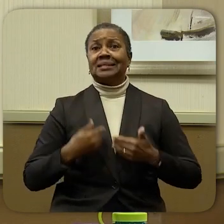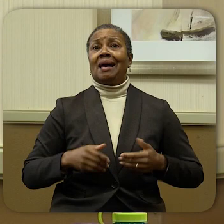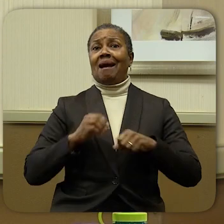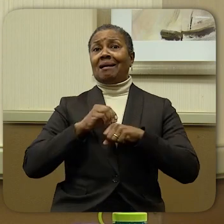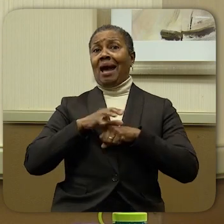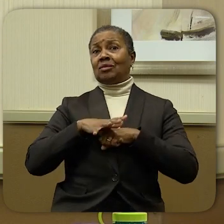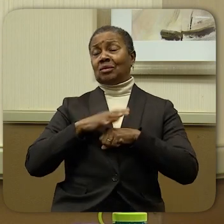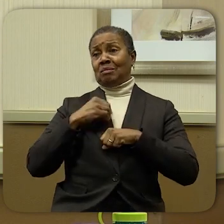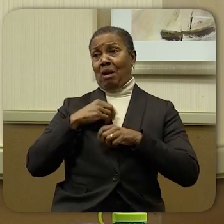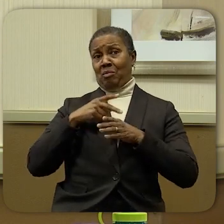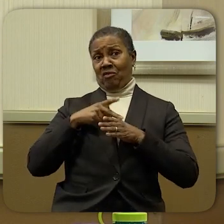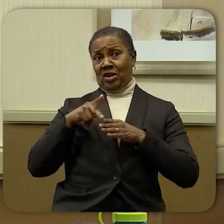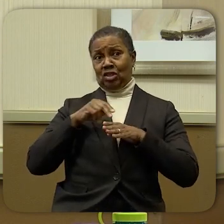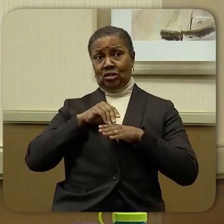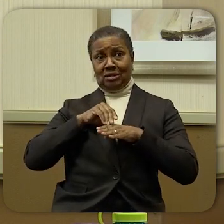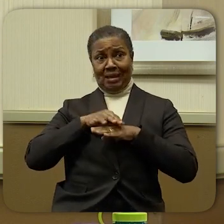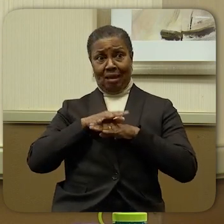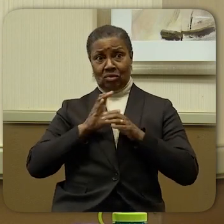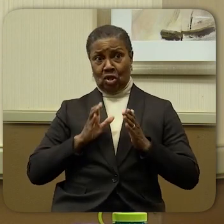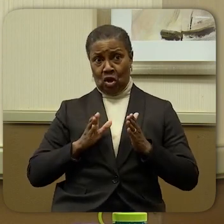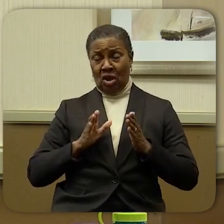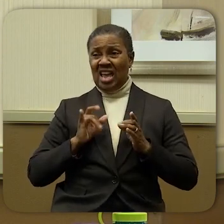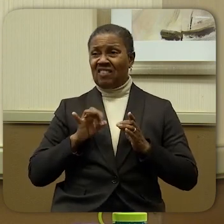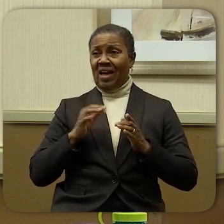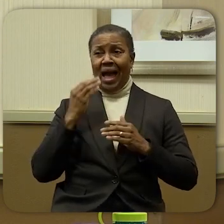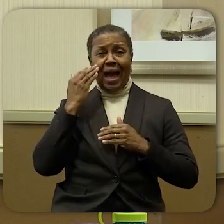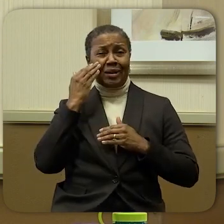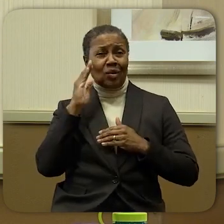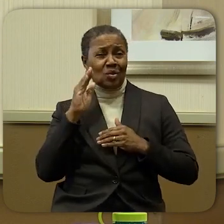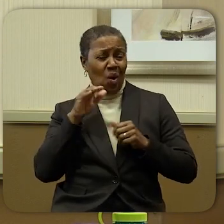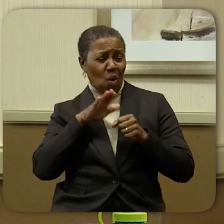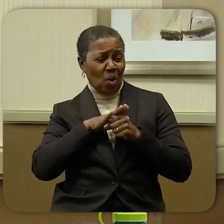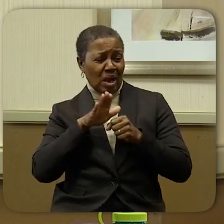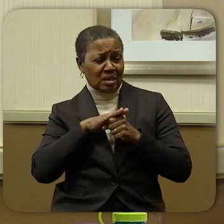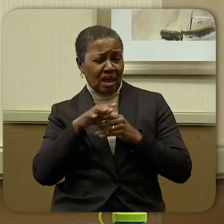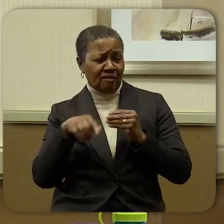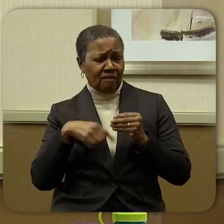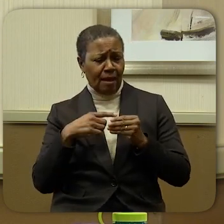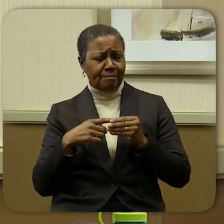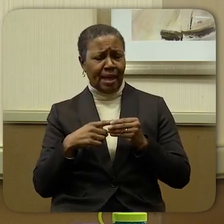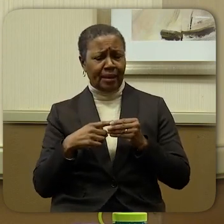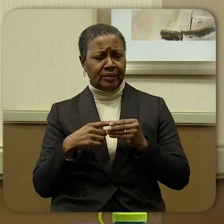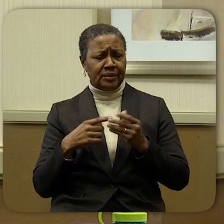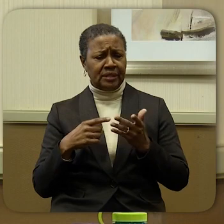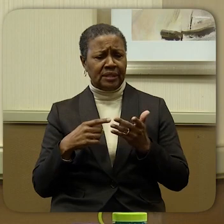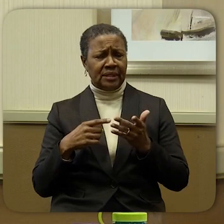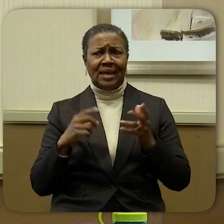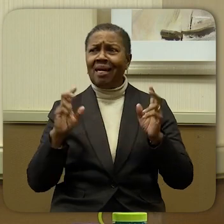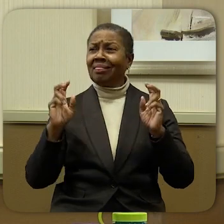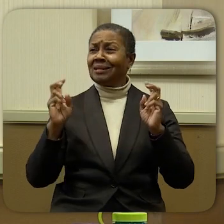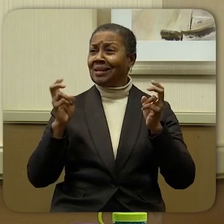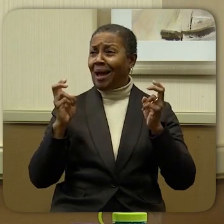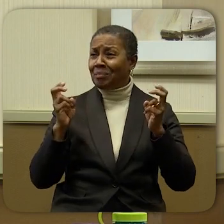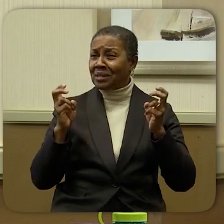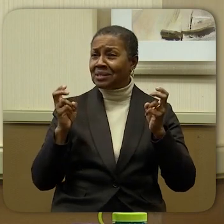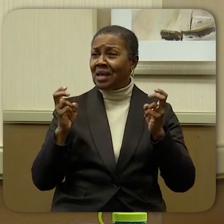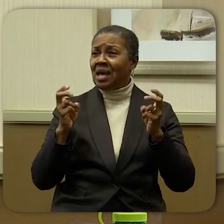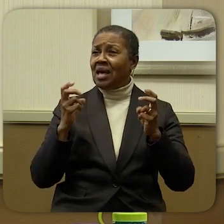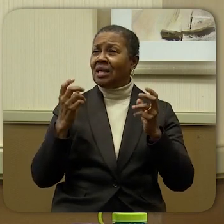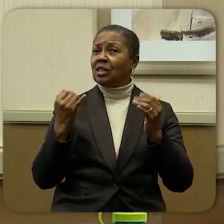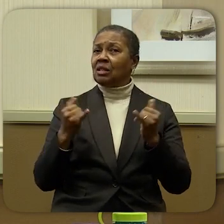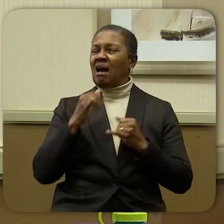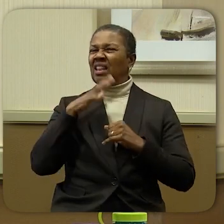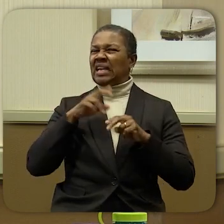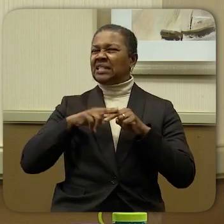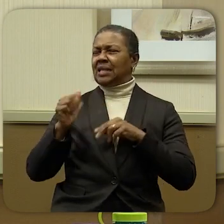by profession, if I don't know enough about the topics, the current things